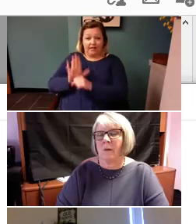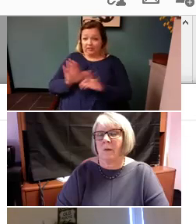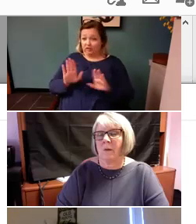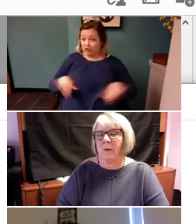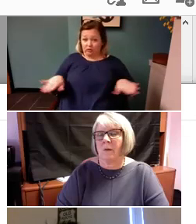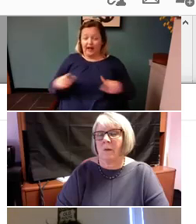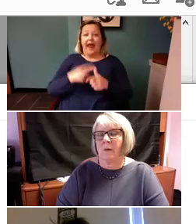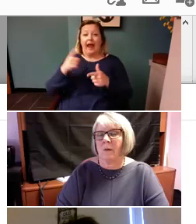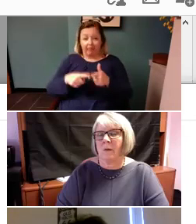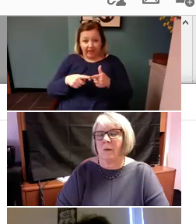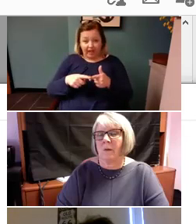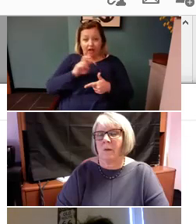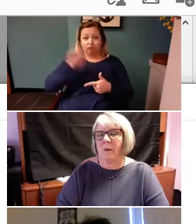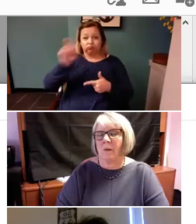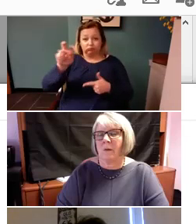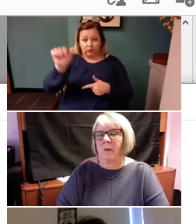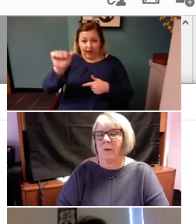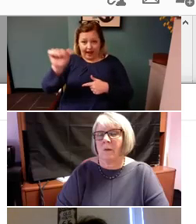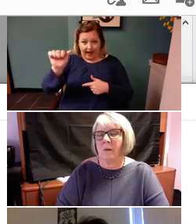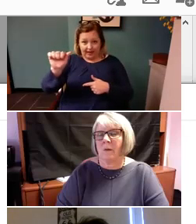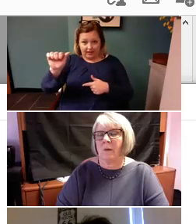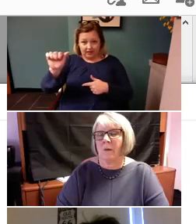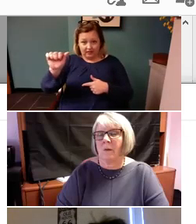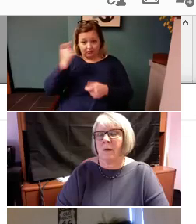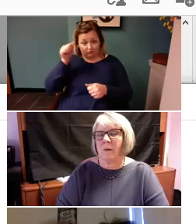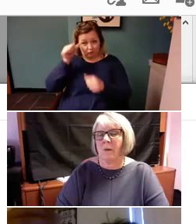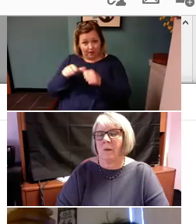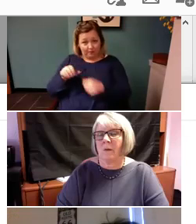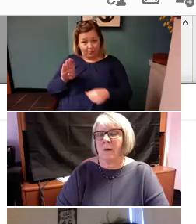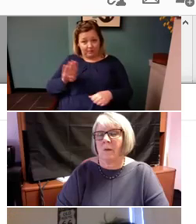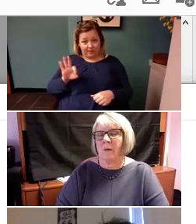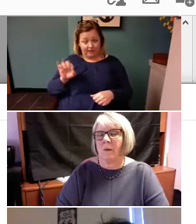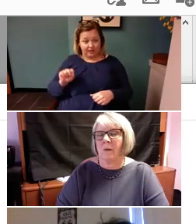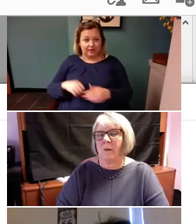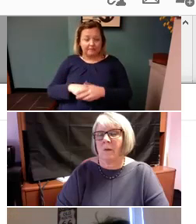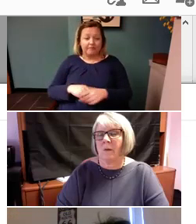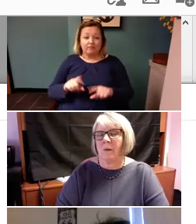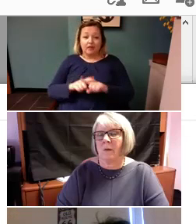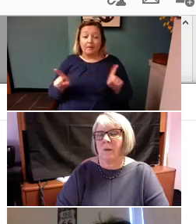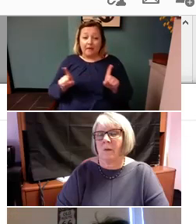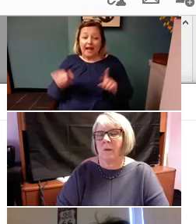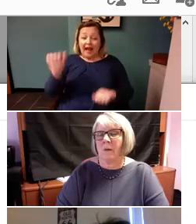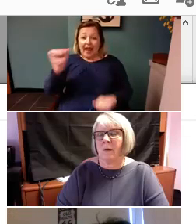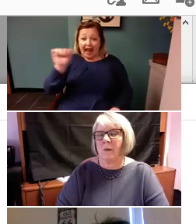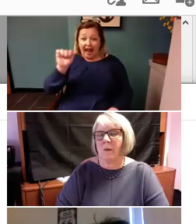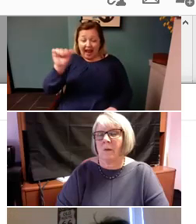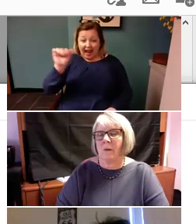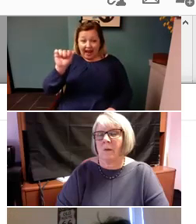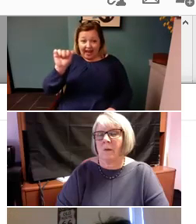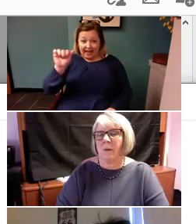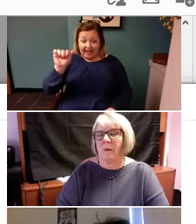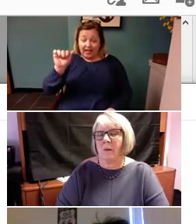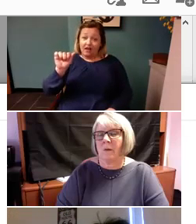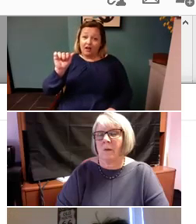BFS. However, since A is 100 away from S and B is 200 away from